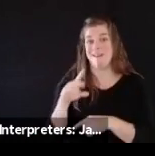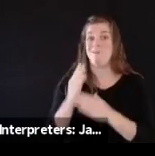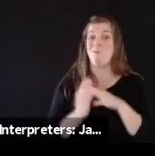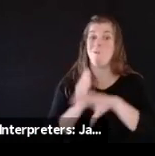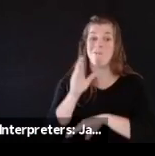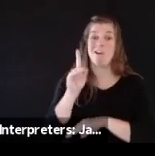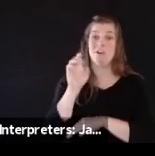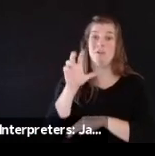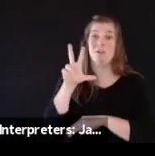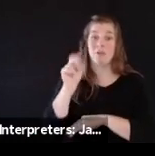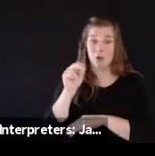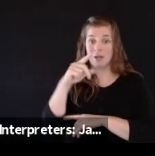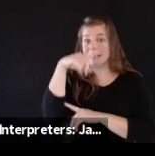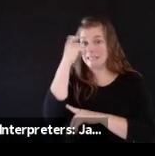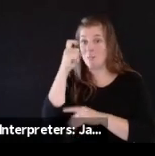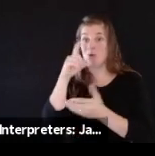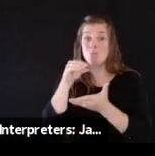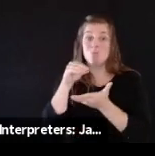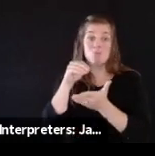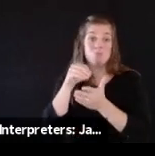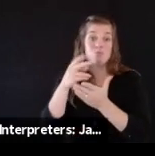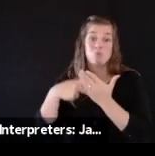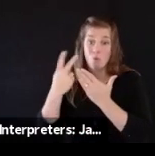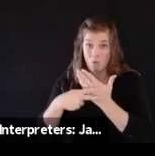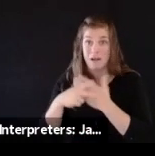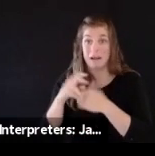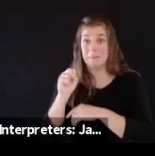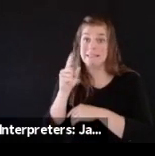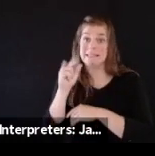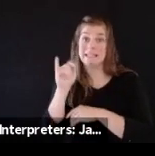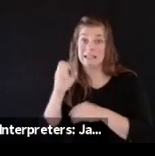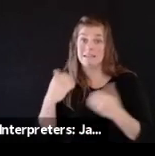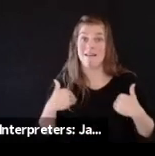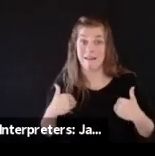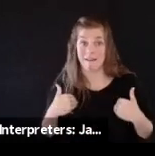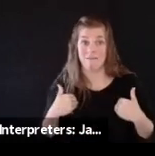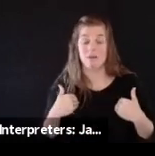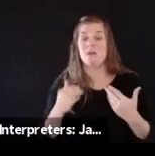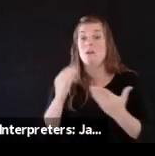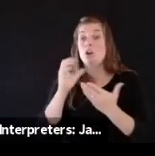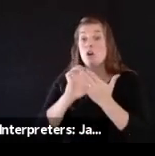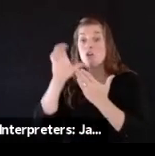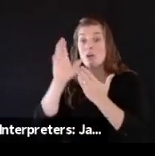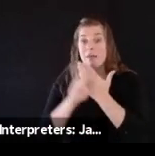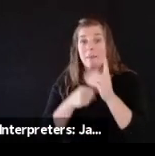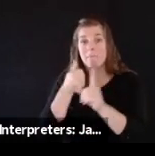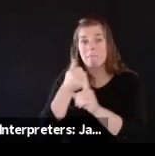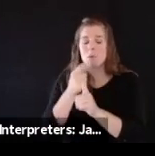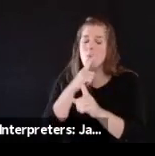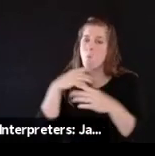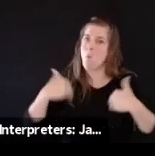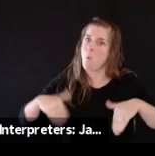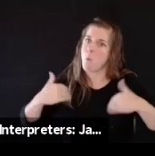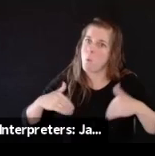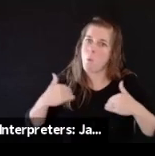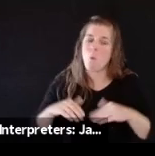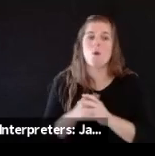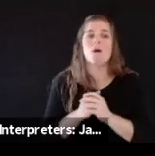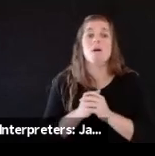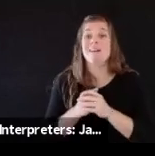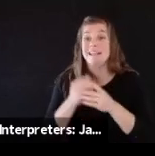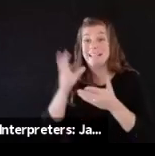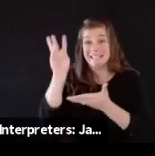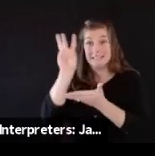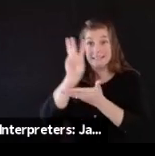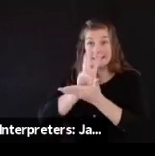the country, serving nearly 12,000 children. And their curriculum is incredibly robust. During 6